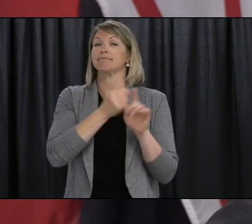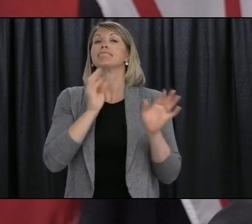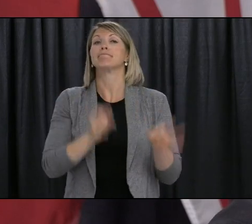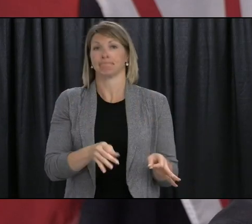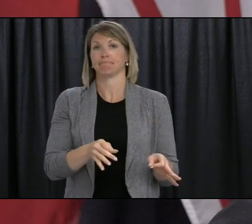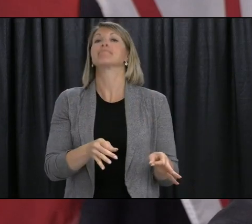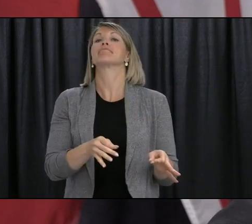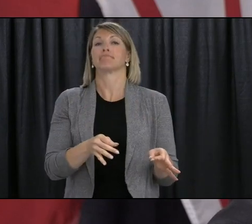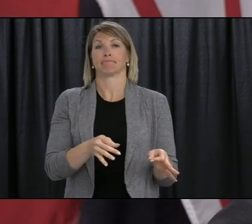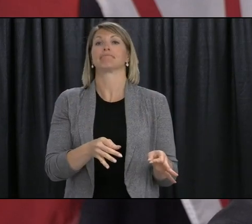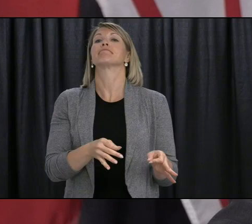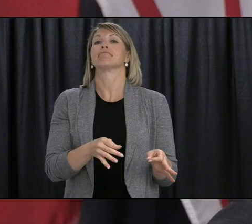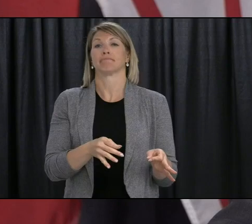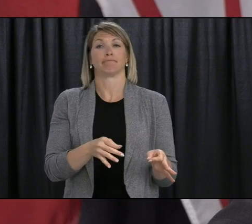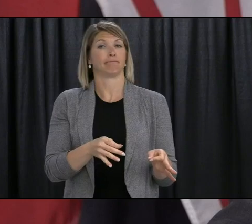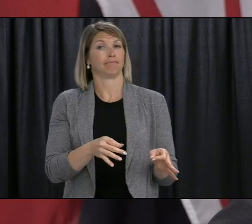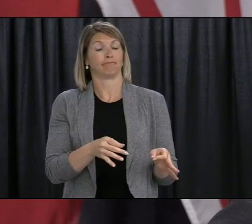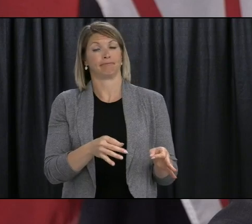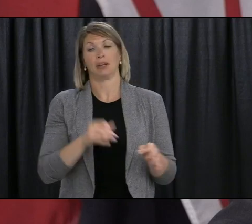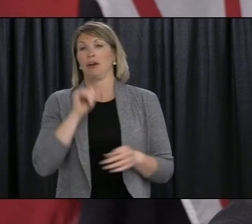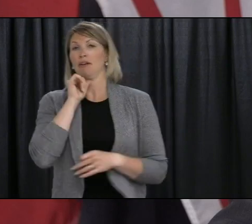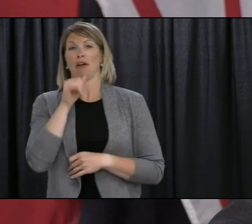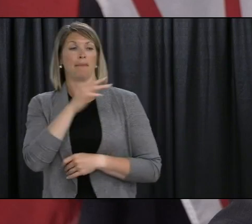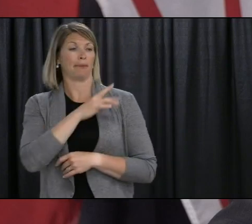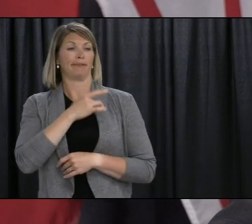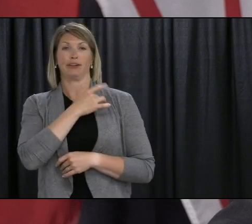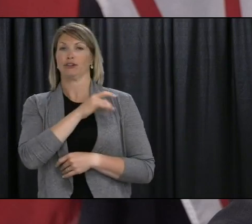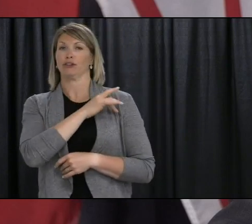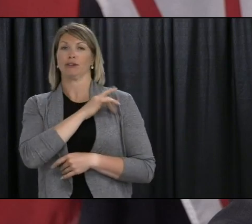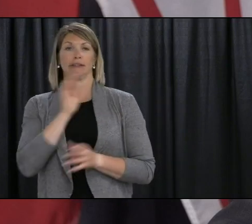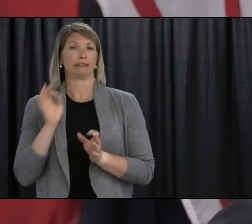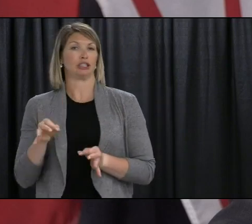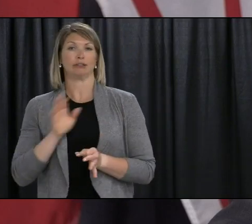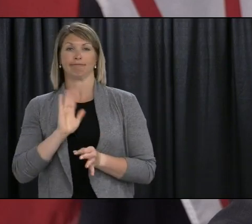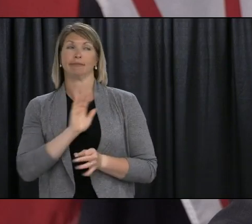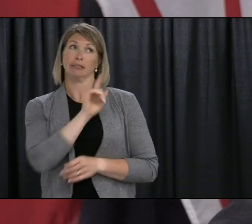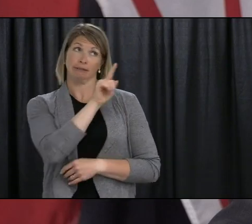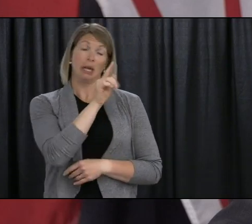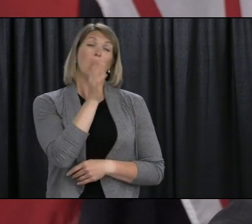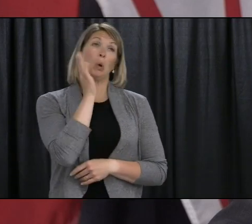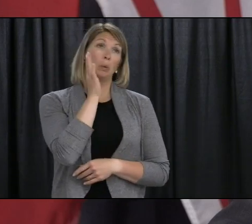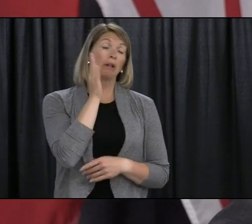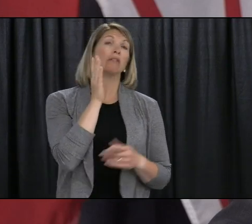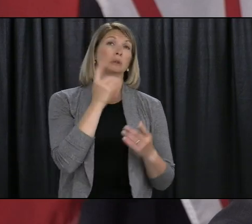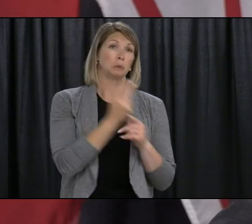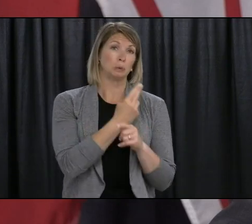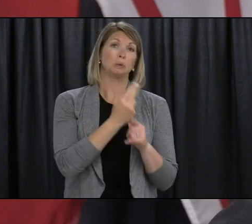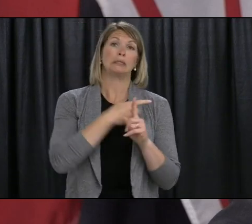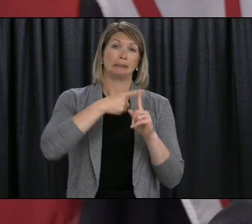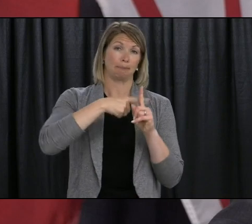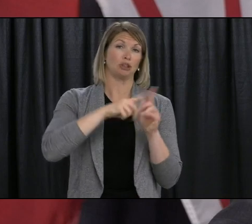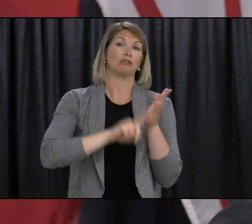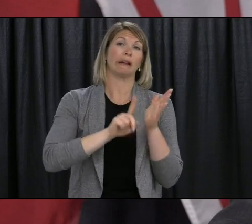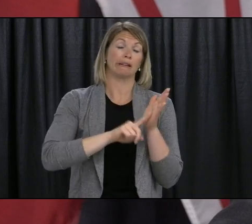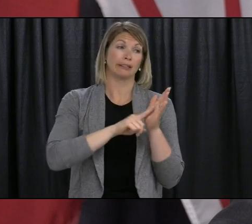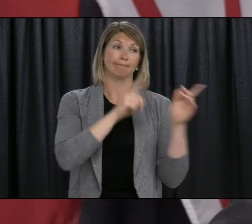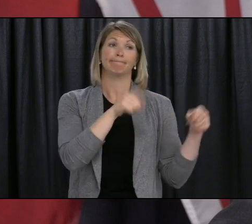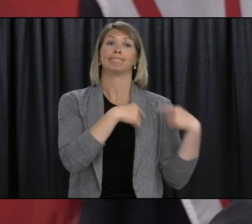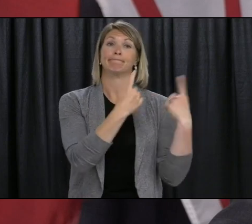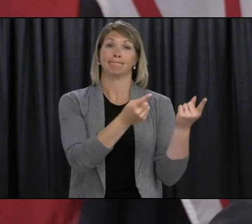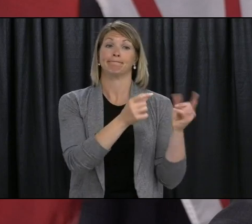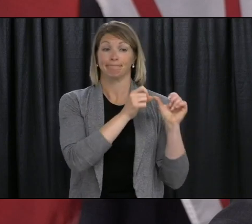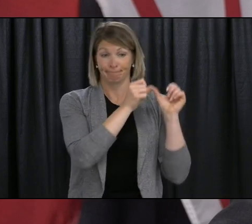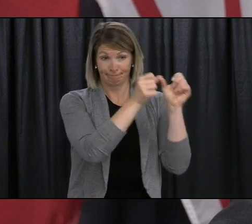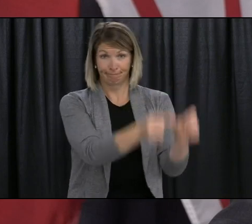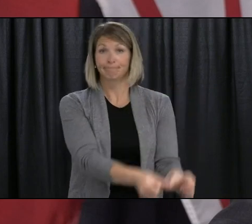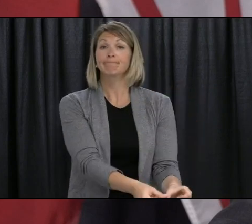this as a tool into airports as well. But there'll be a lot of discussions on how effective temperature testing